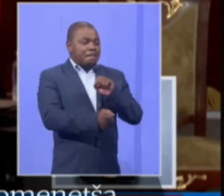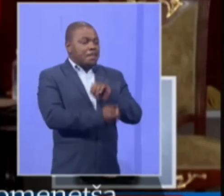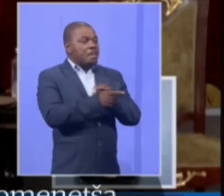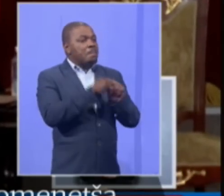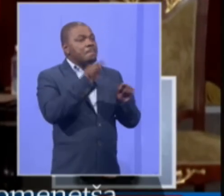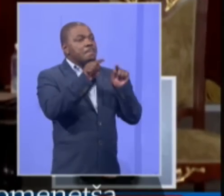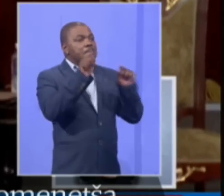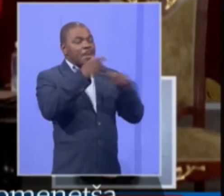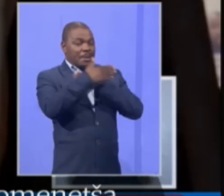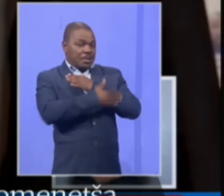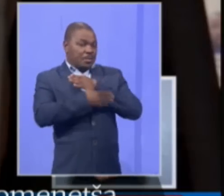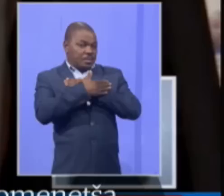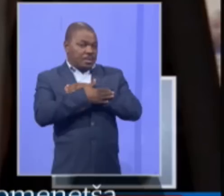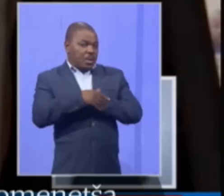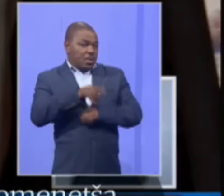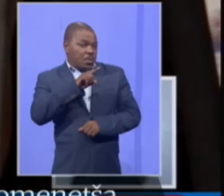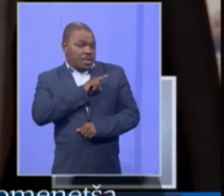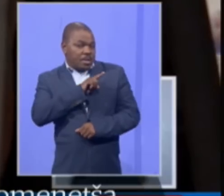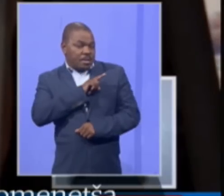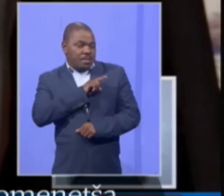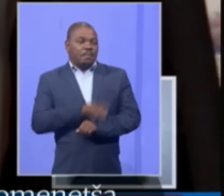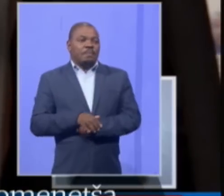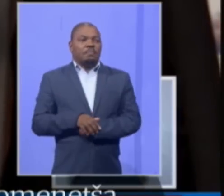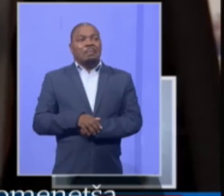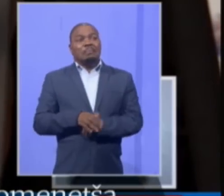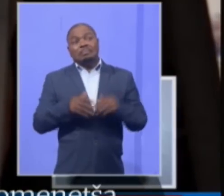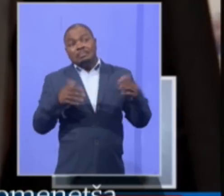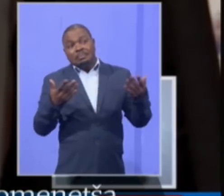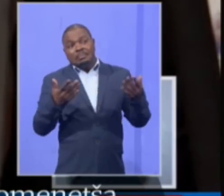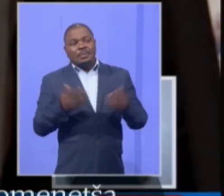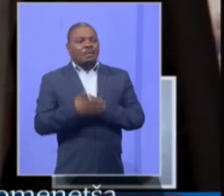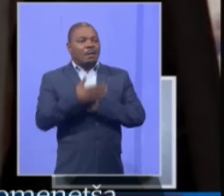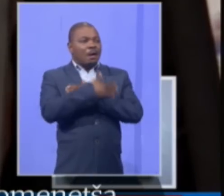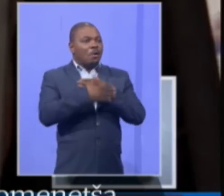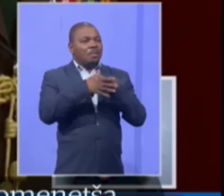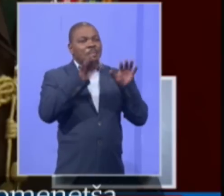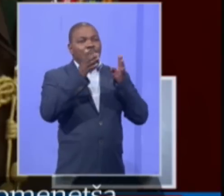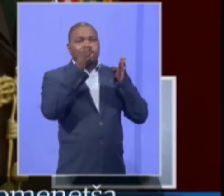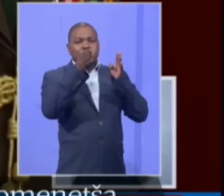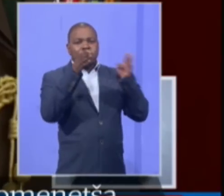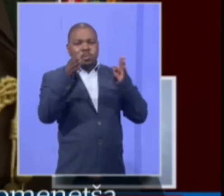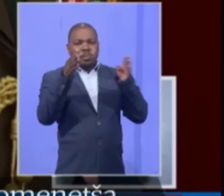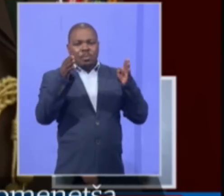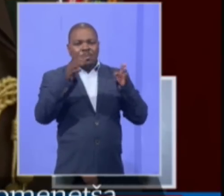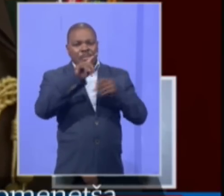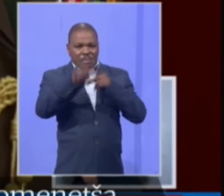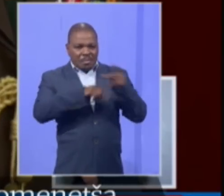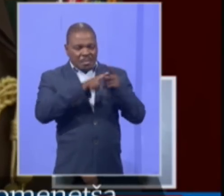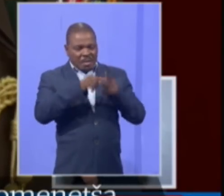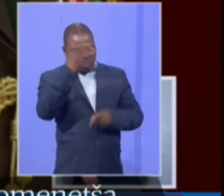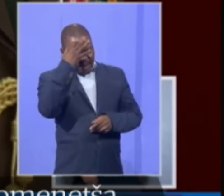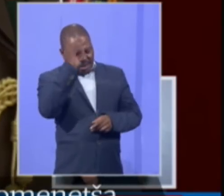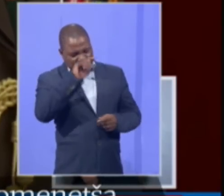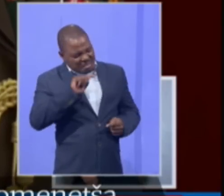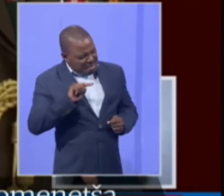dinaheng hobane sena se lebisa hore baahi ba dinaha ba fetohele